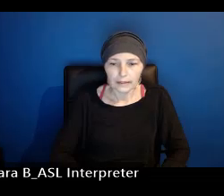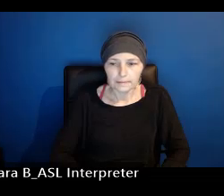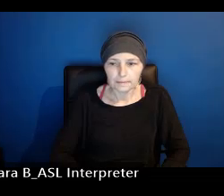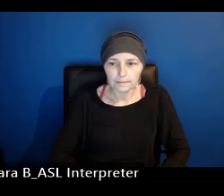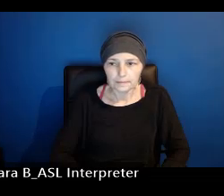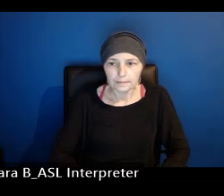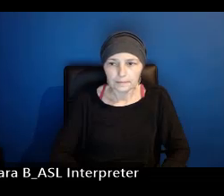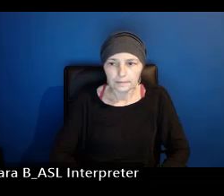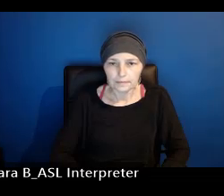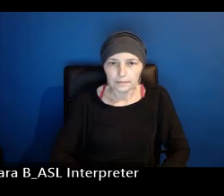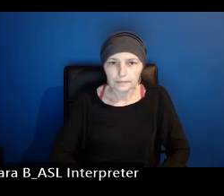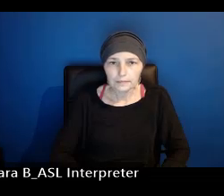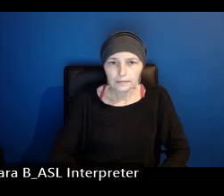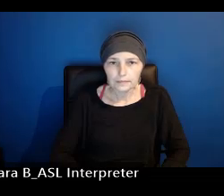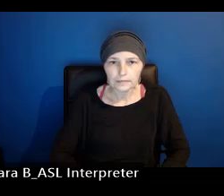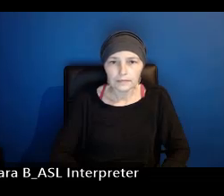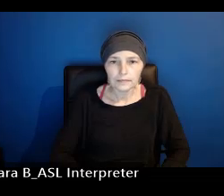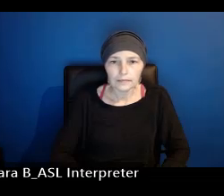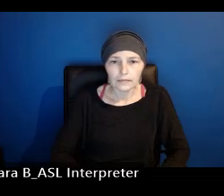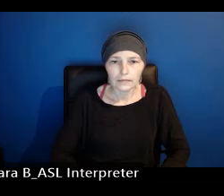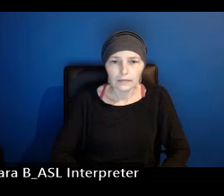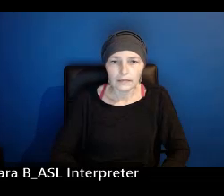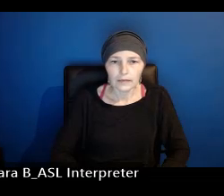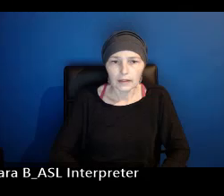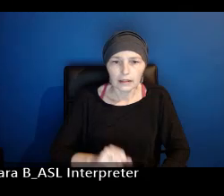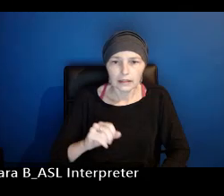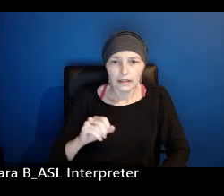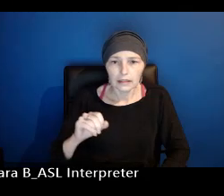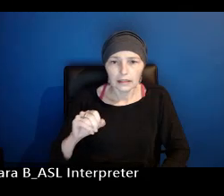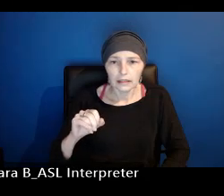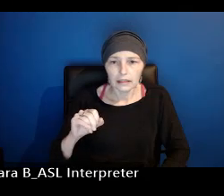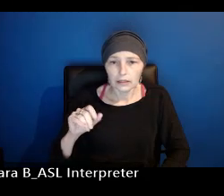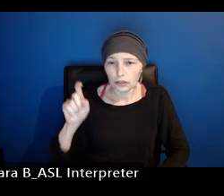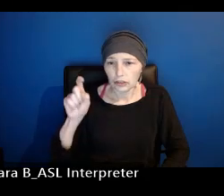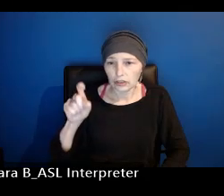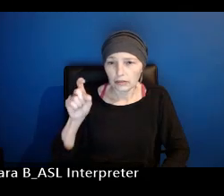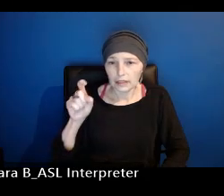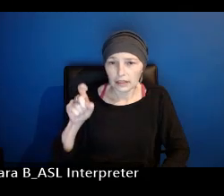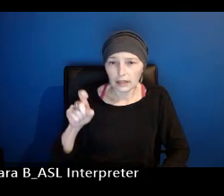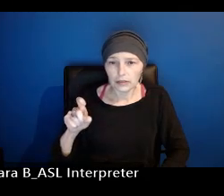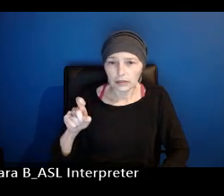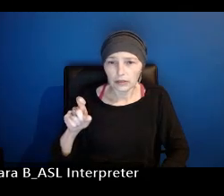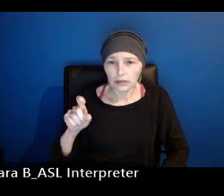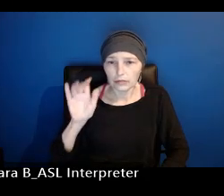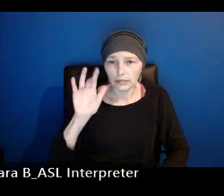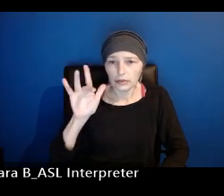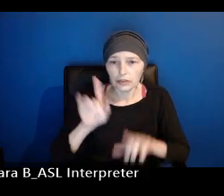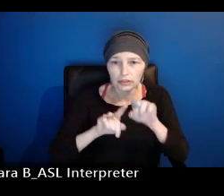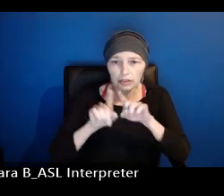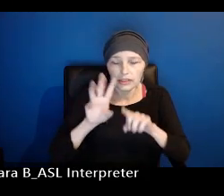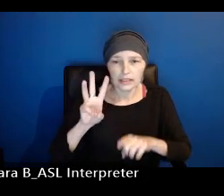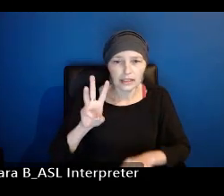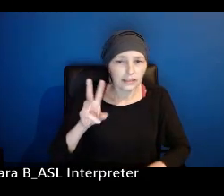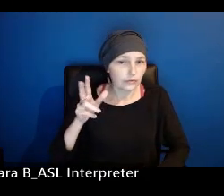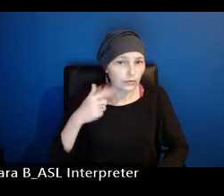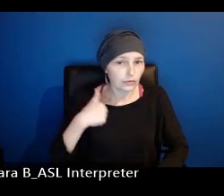If your mic is enabled, you should be able to turn your microphone on your side and we should be able to hear you.